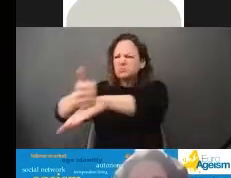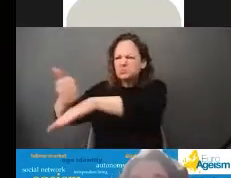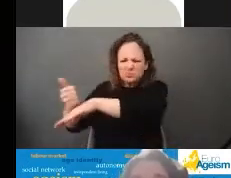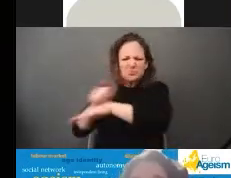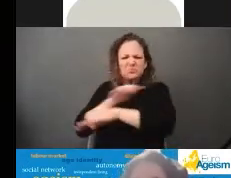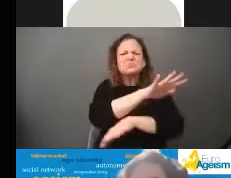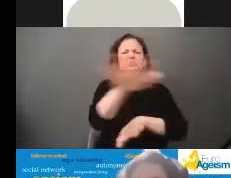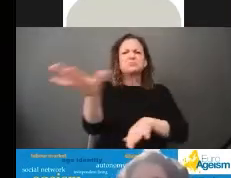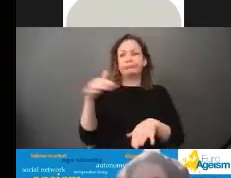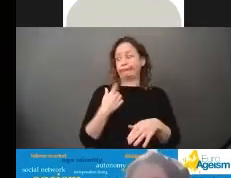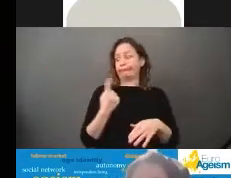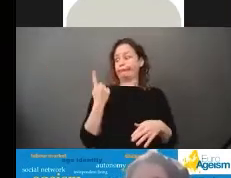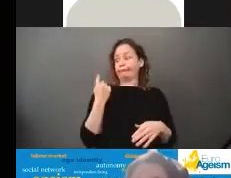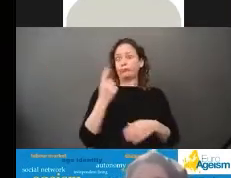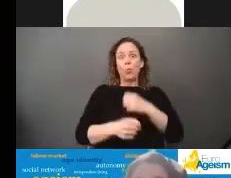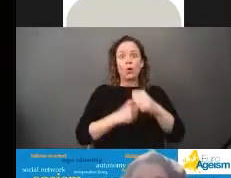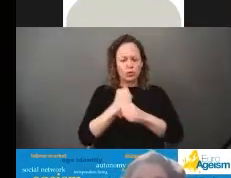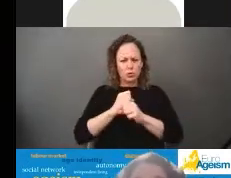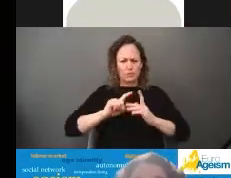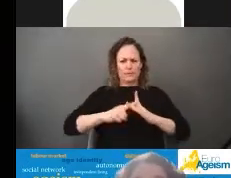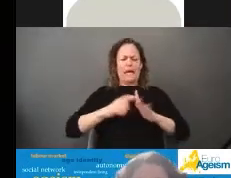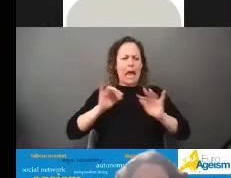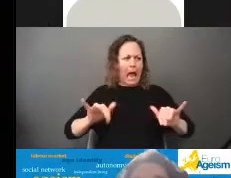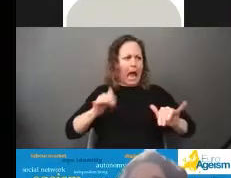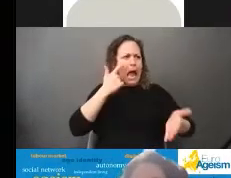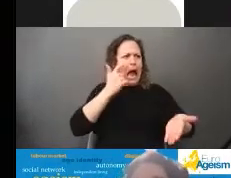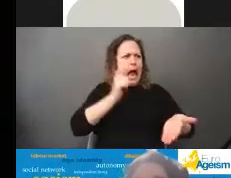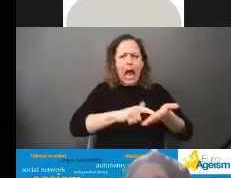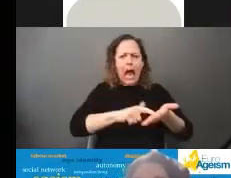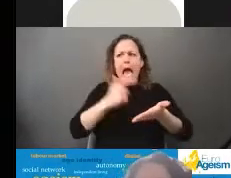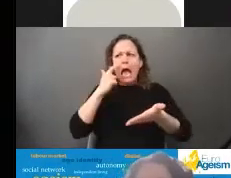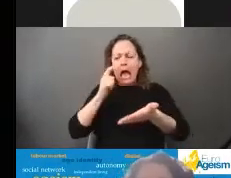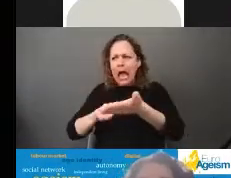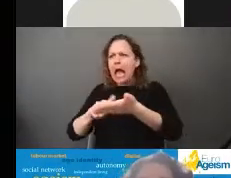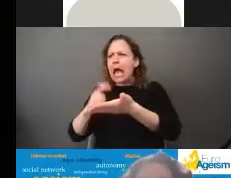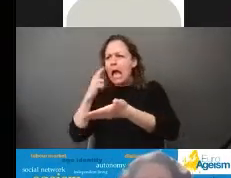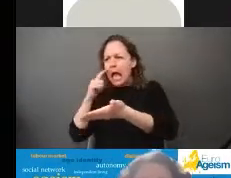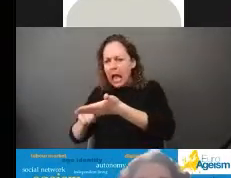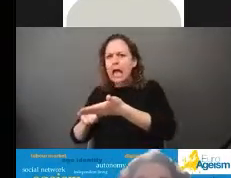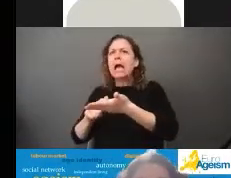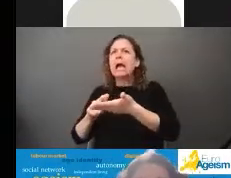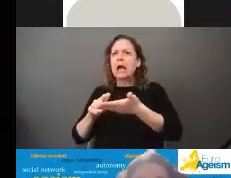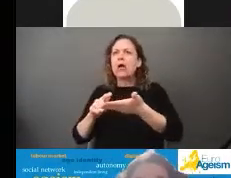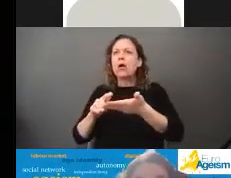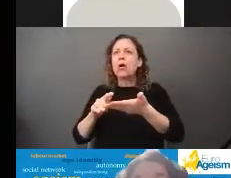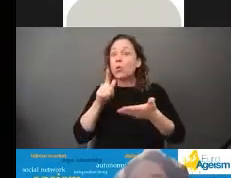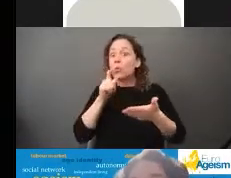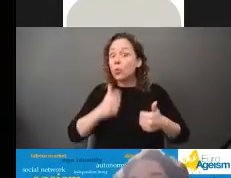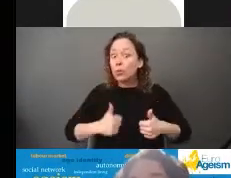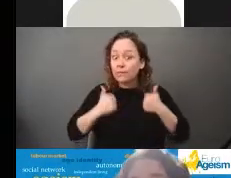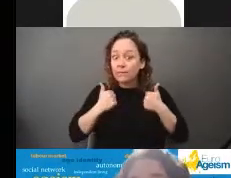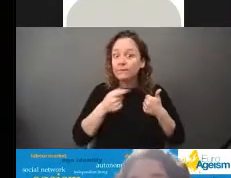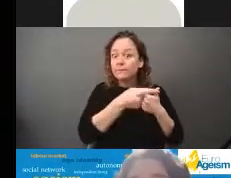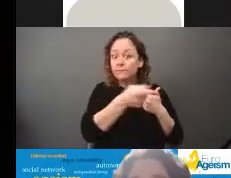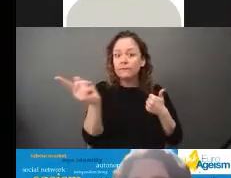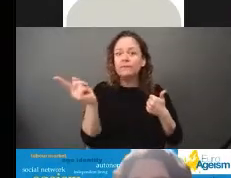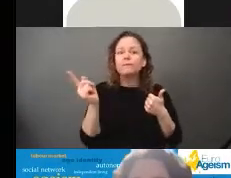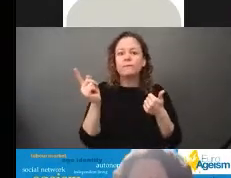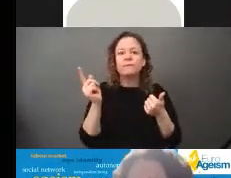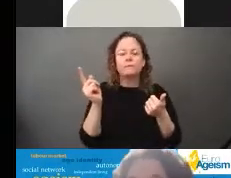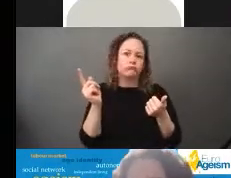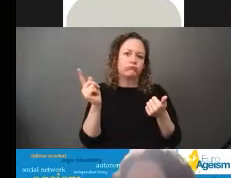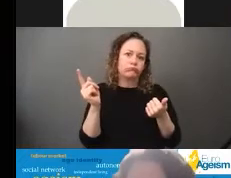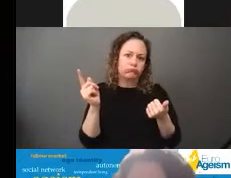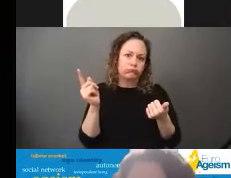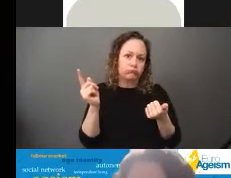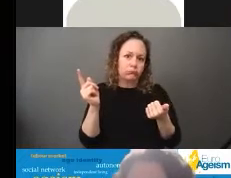pandemic that these settings and the residents who live in these settings actually end up being at